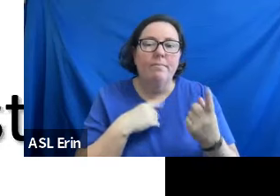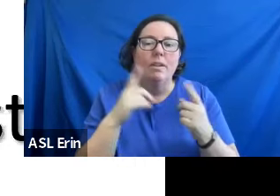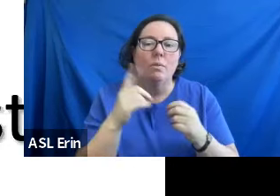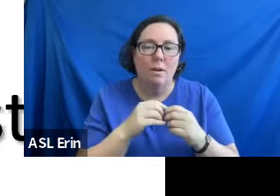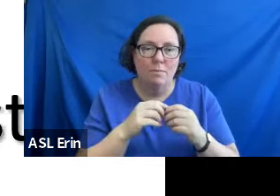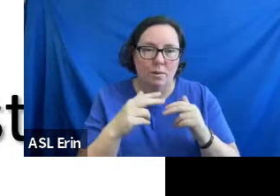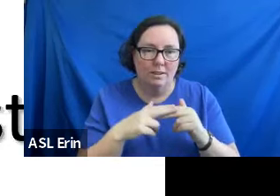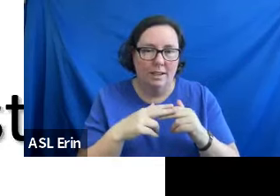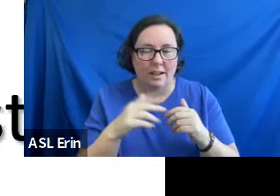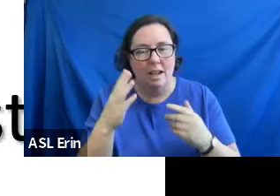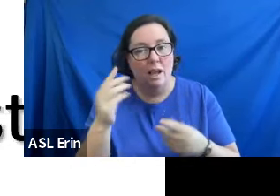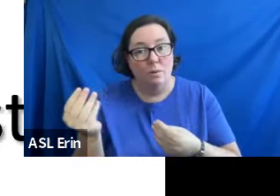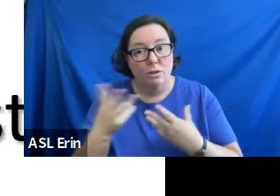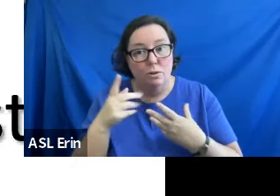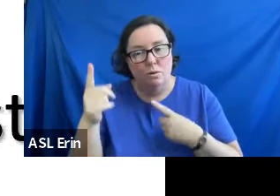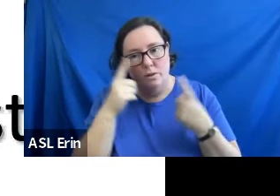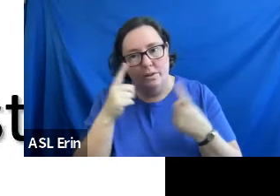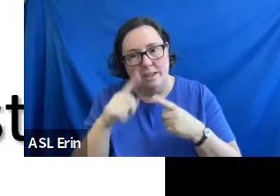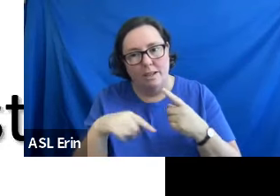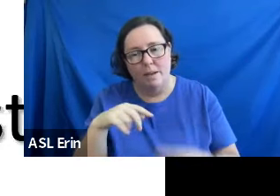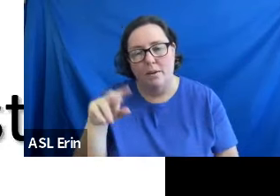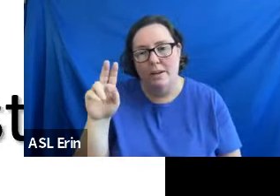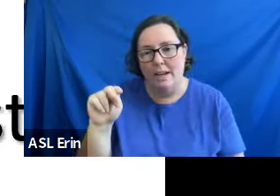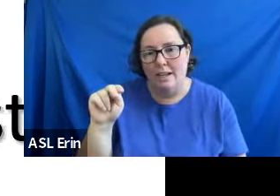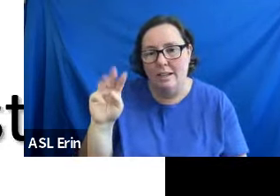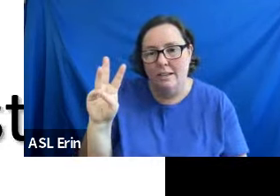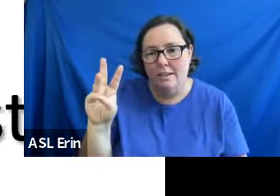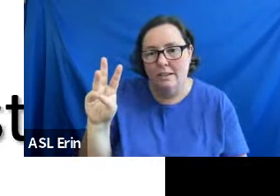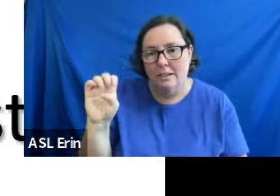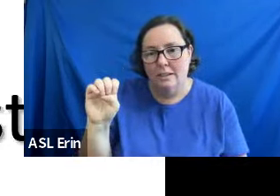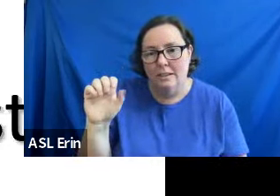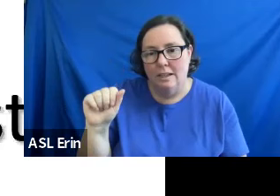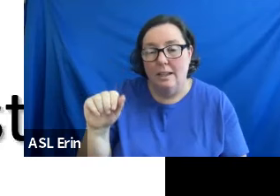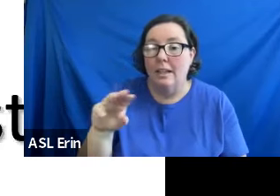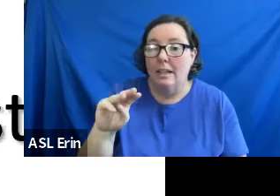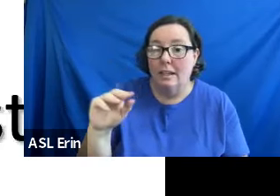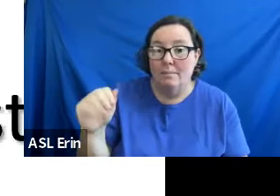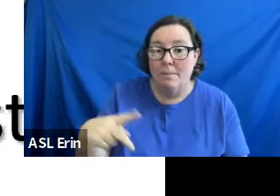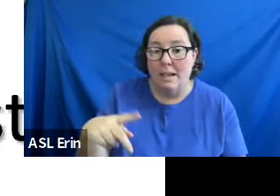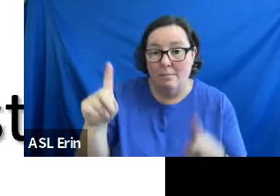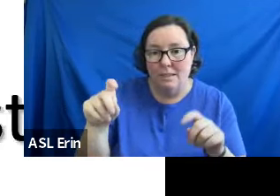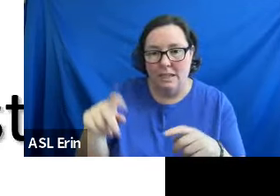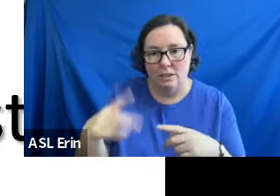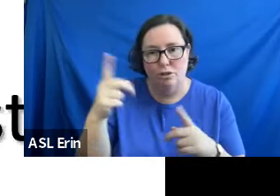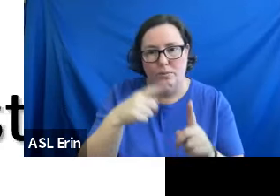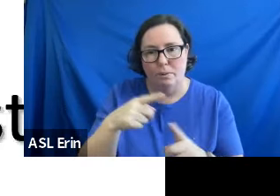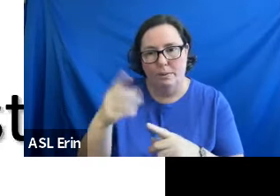was told that you're thinking about the NWEA MAP tests. 2 points.